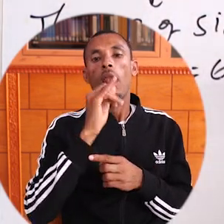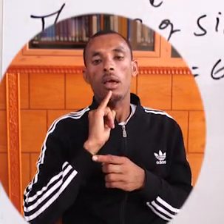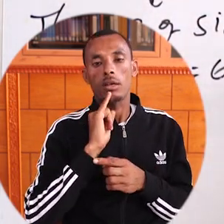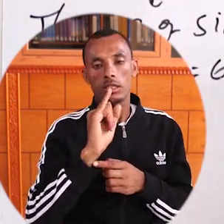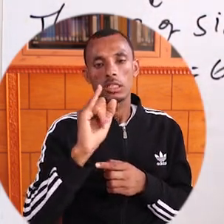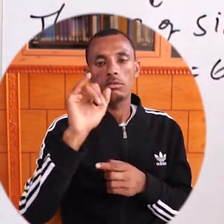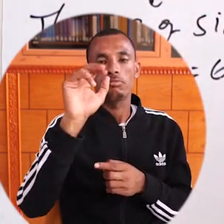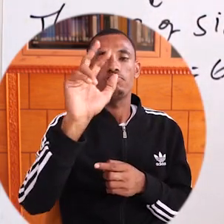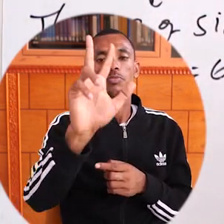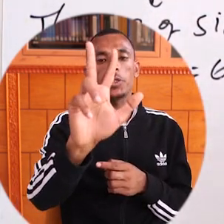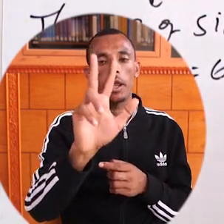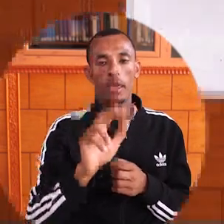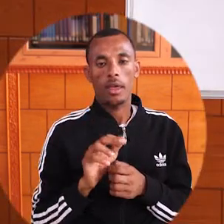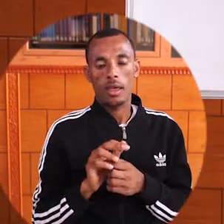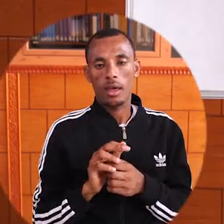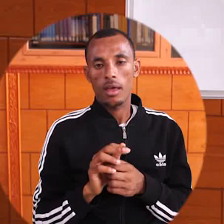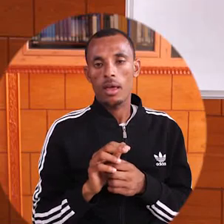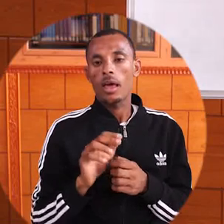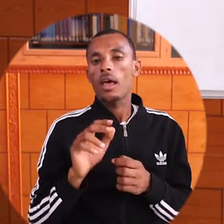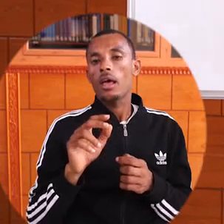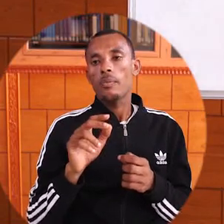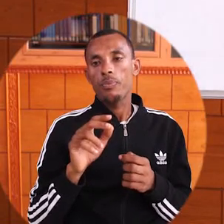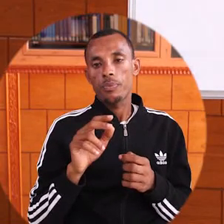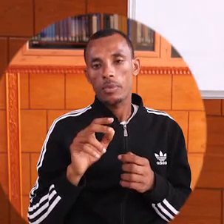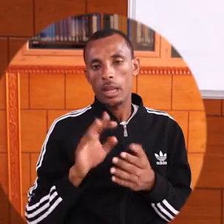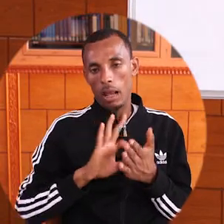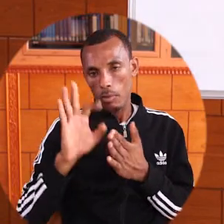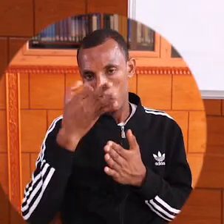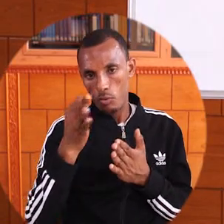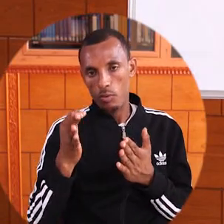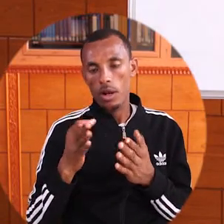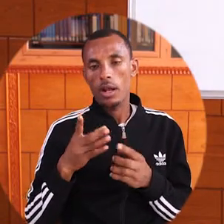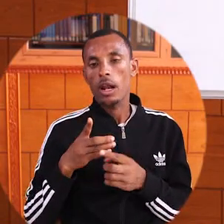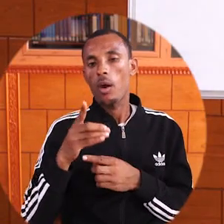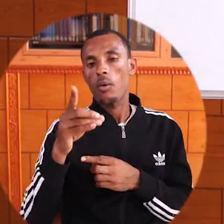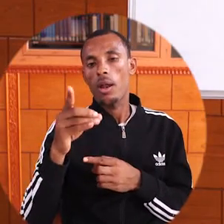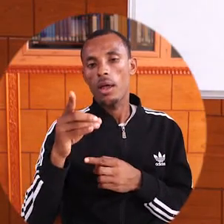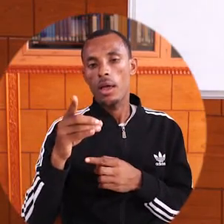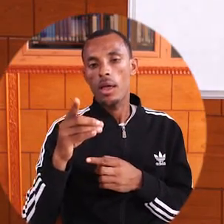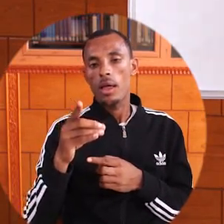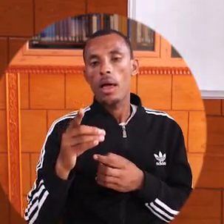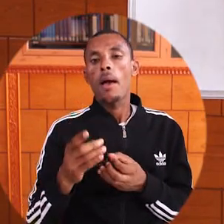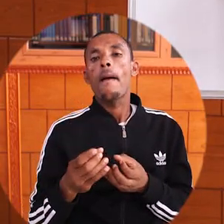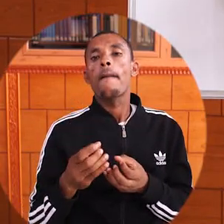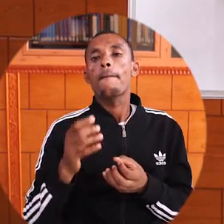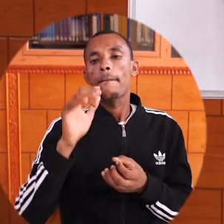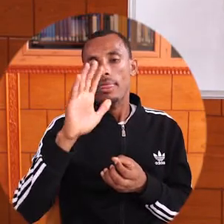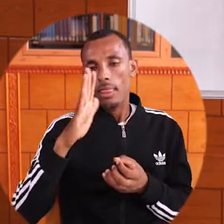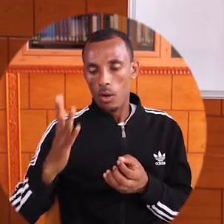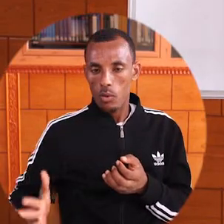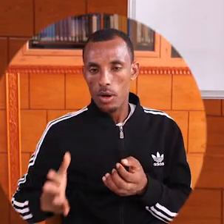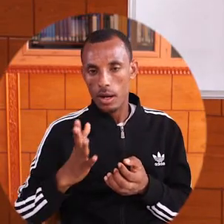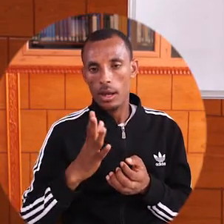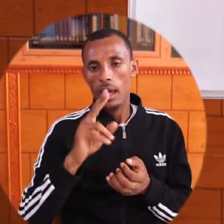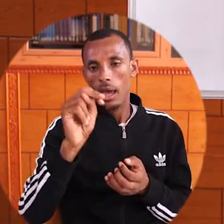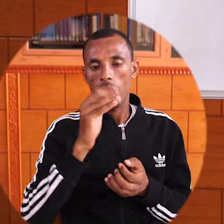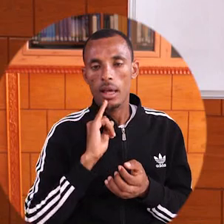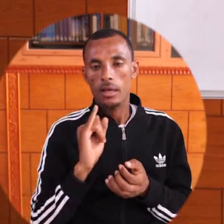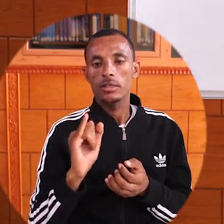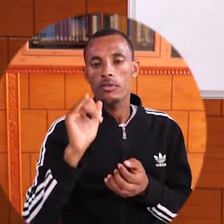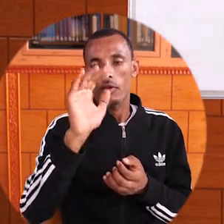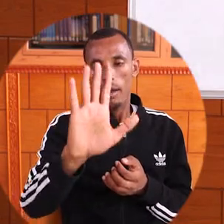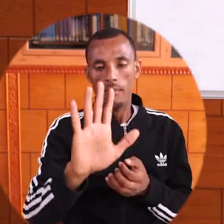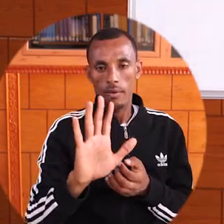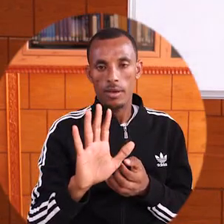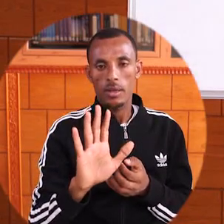is three. A number of diagonal is in a pentagon is N is